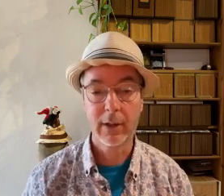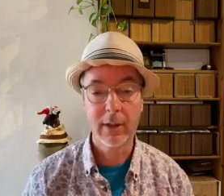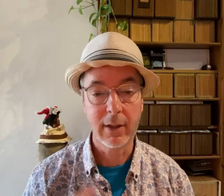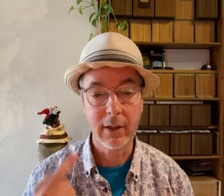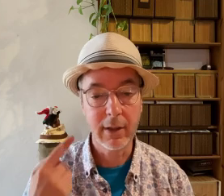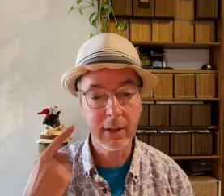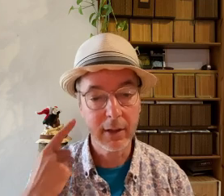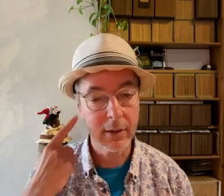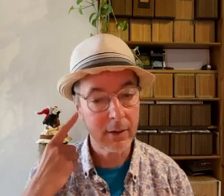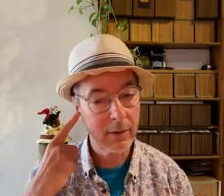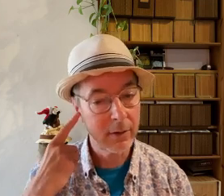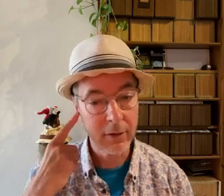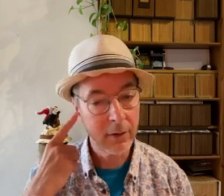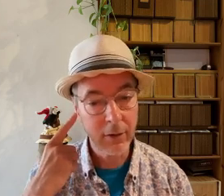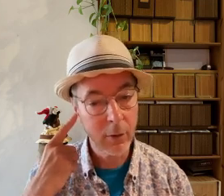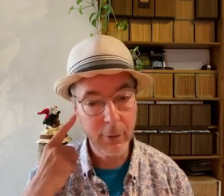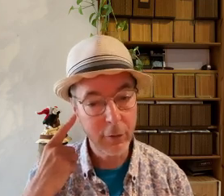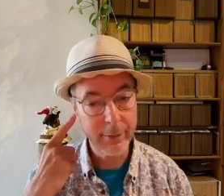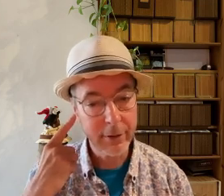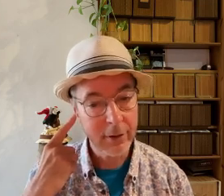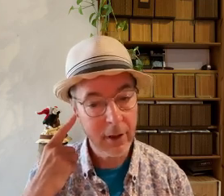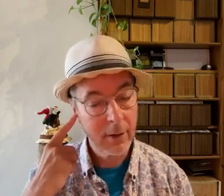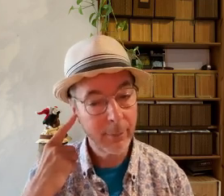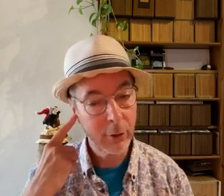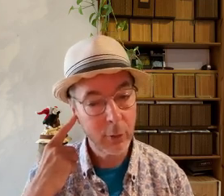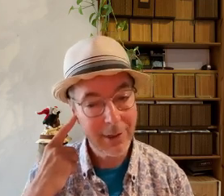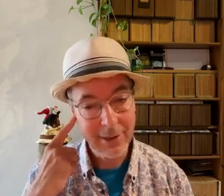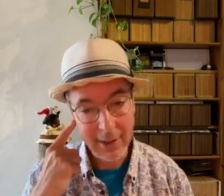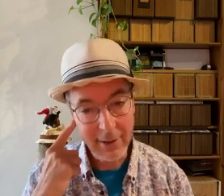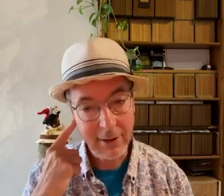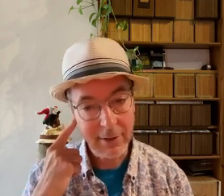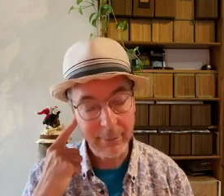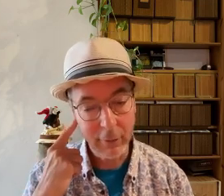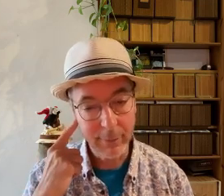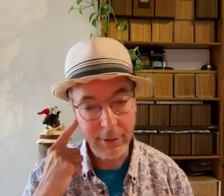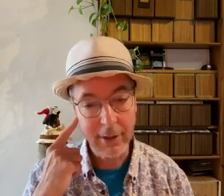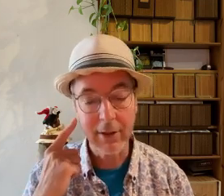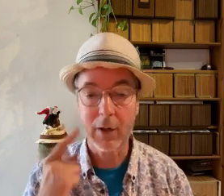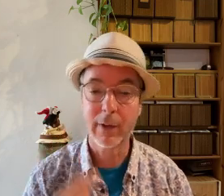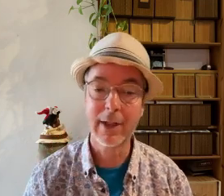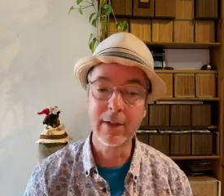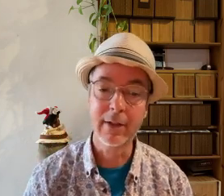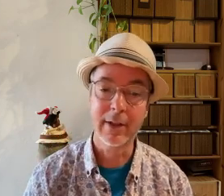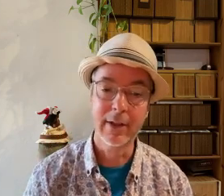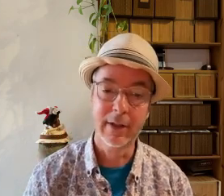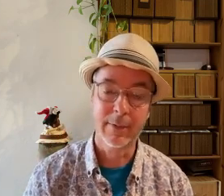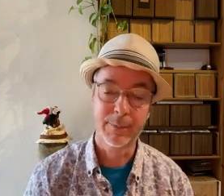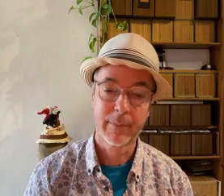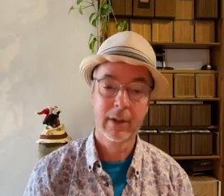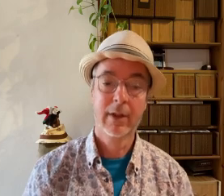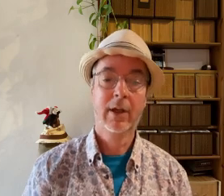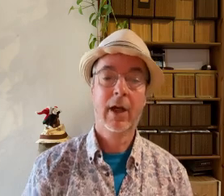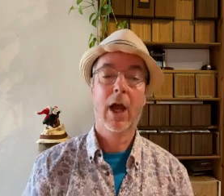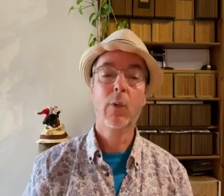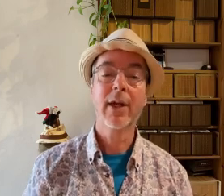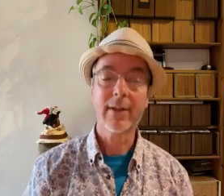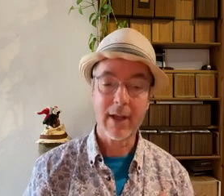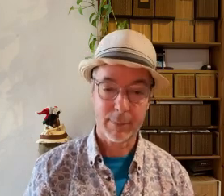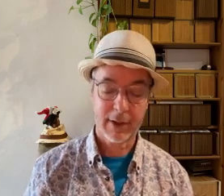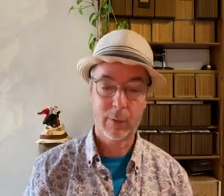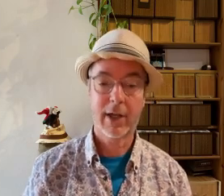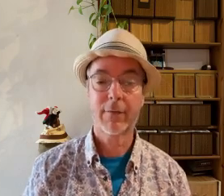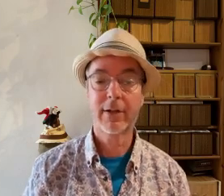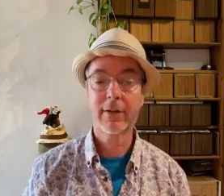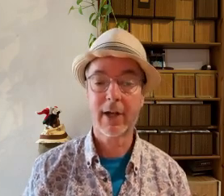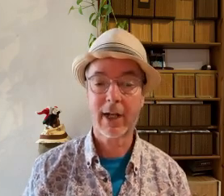We hear no movements, but we sense movements in our inner ear, and we